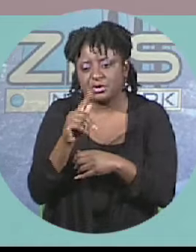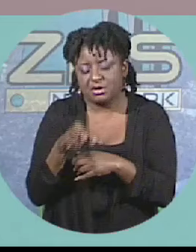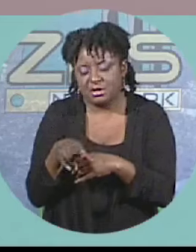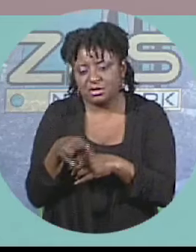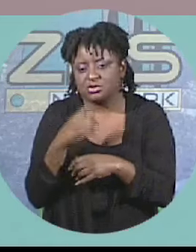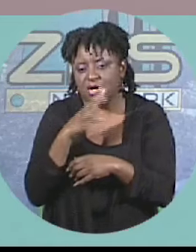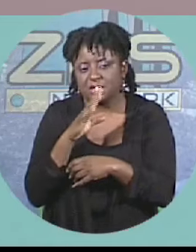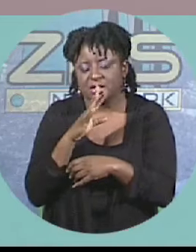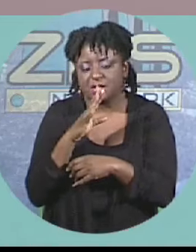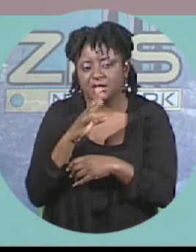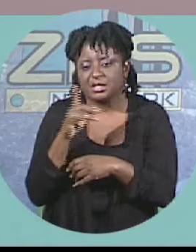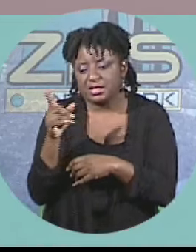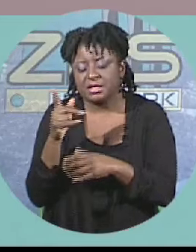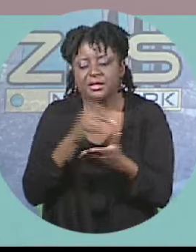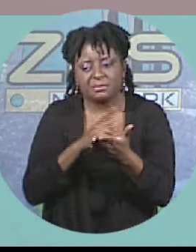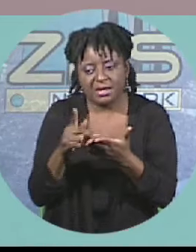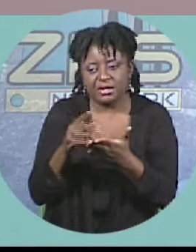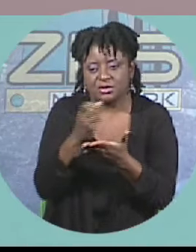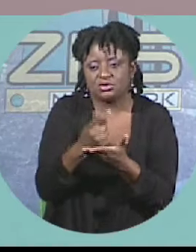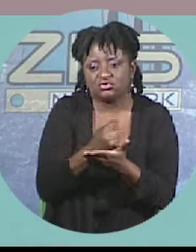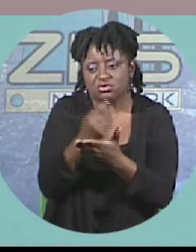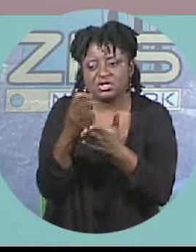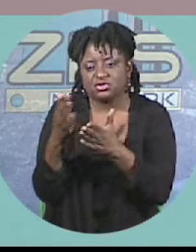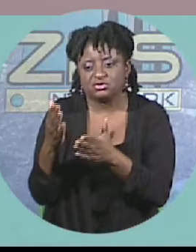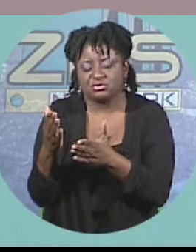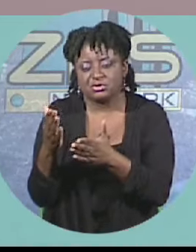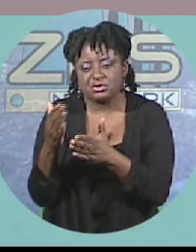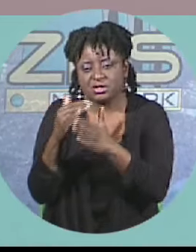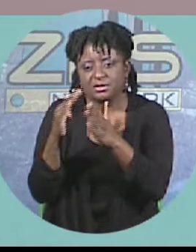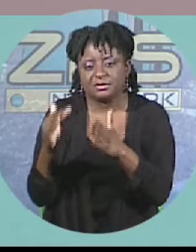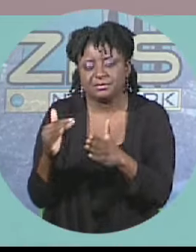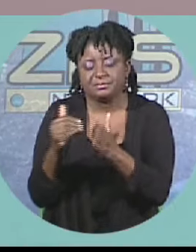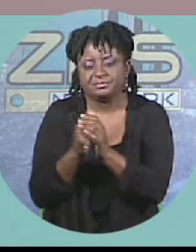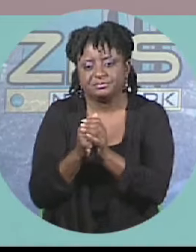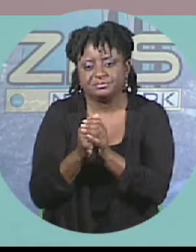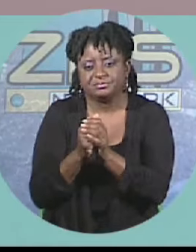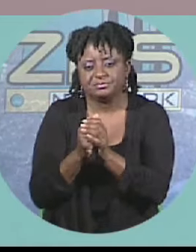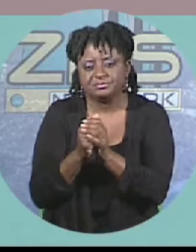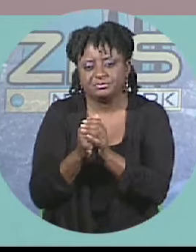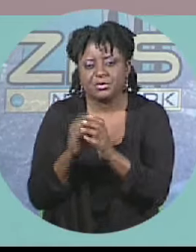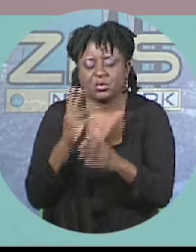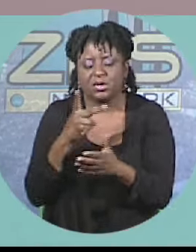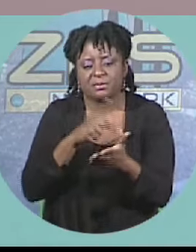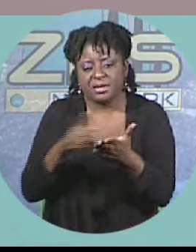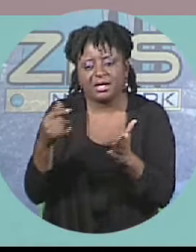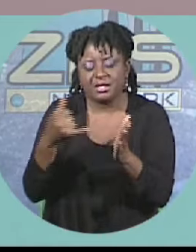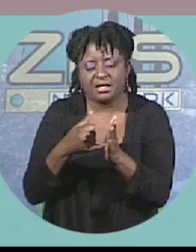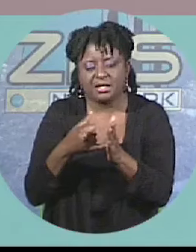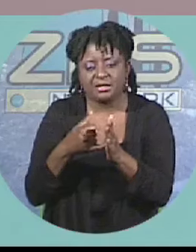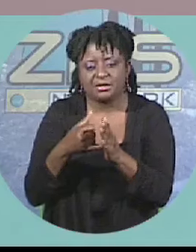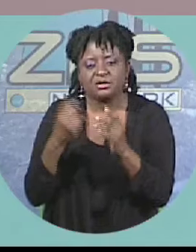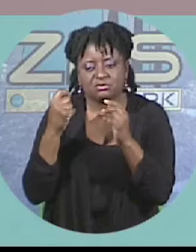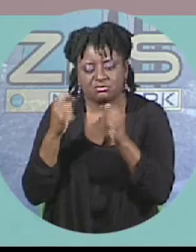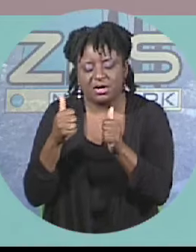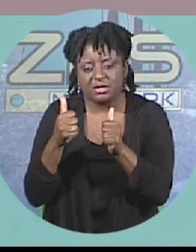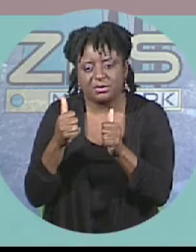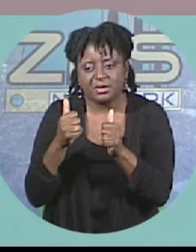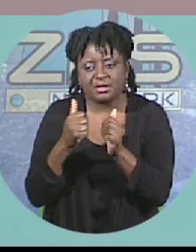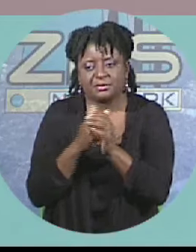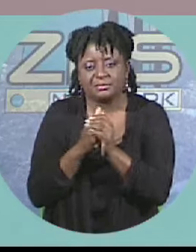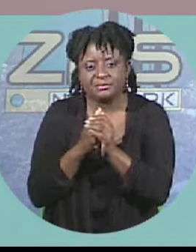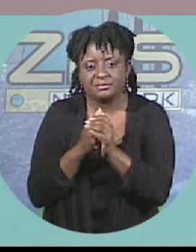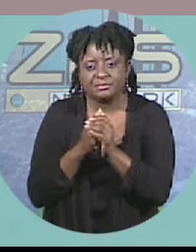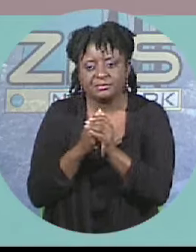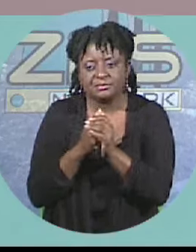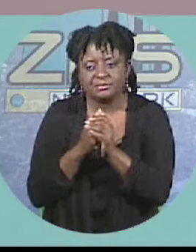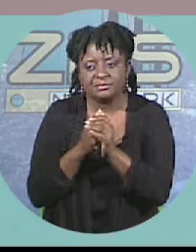to, obviously we couldn't prove that we weren't complicit, but we paid it right away, and lesson learned. So